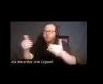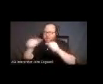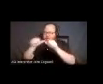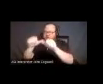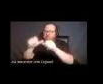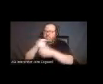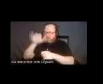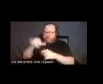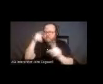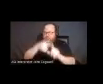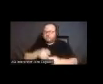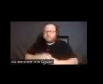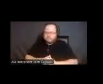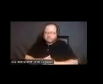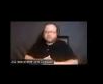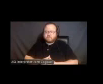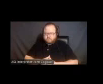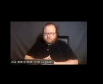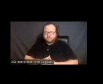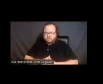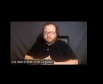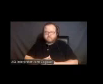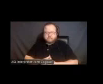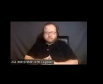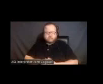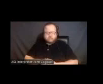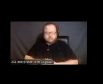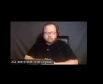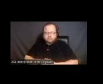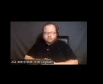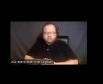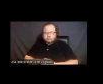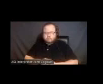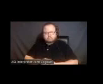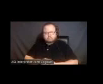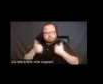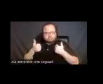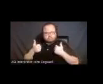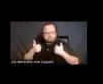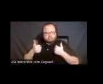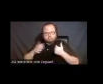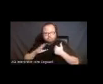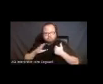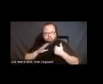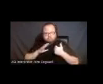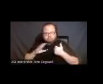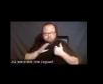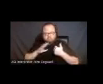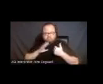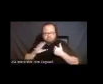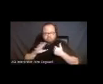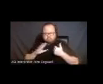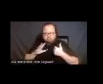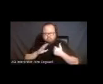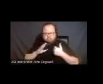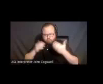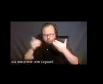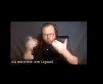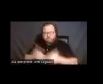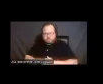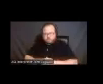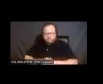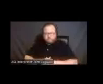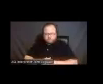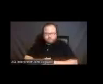Yes, it is in the chat. Am I still frozen? Nope, you're good now. You can move on. Oh,